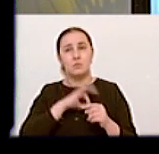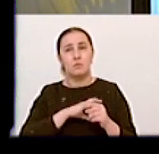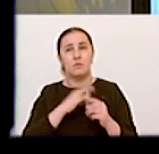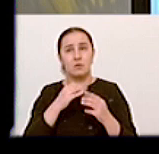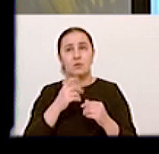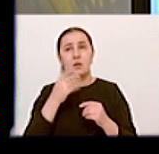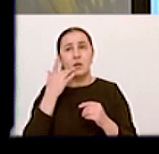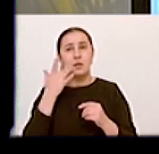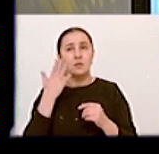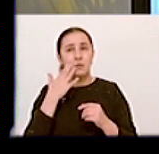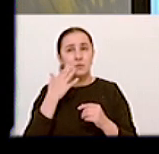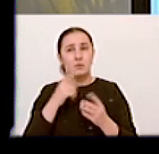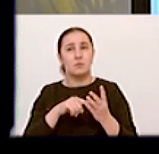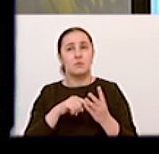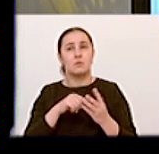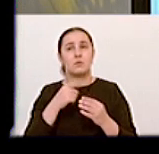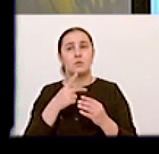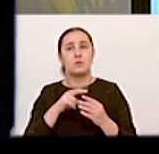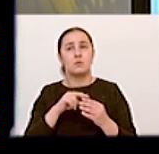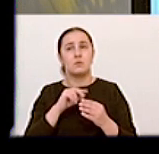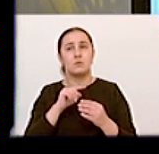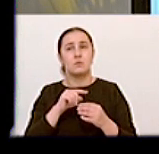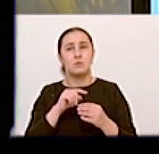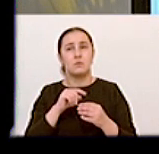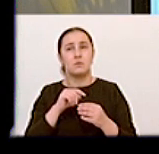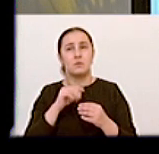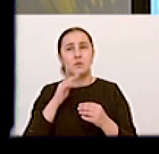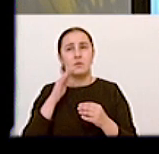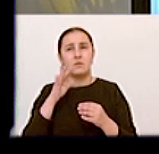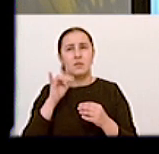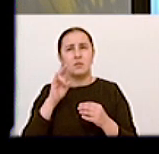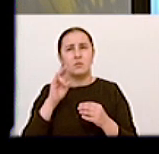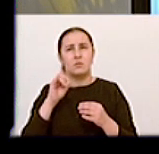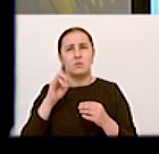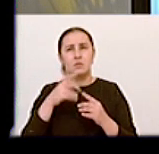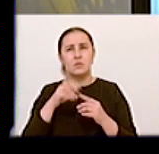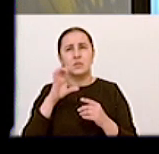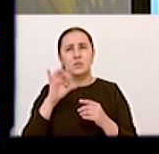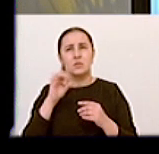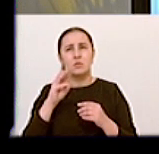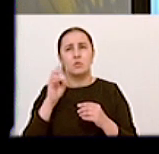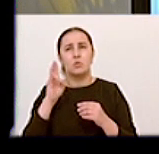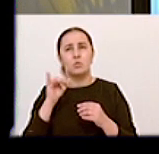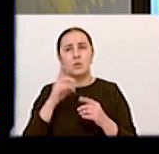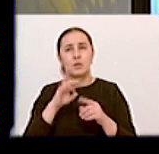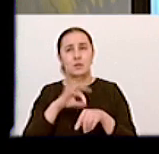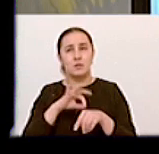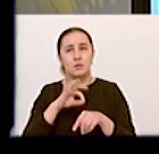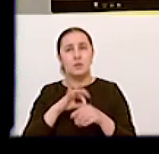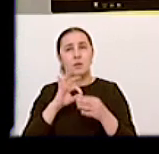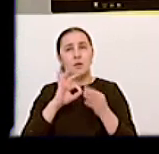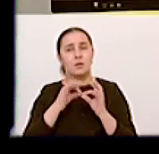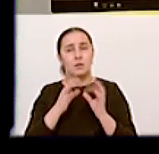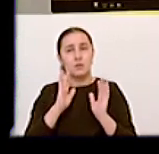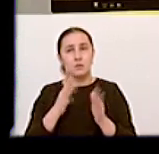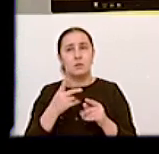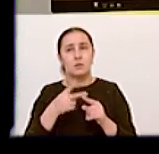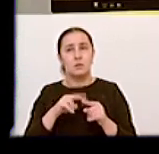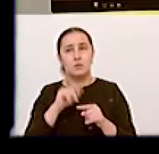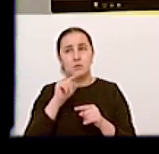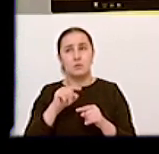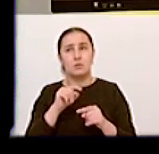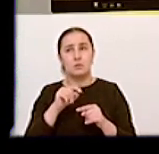foydalanib, qandli diabet, keyin fenilketonuriya, sistonuriya kabi kasalliklar aniqlanadi.